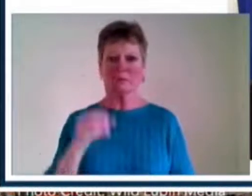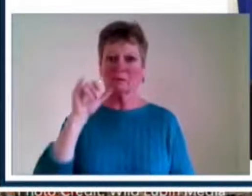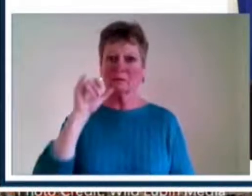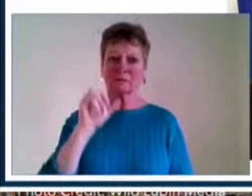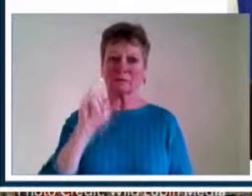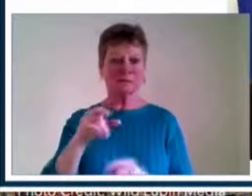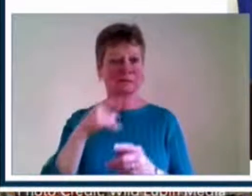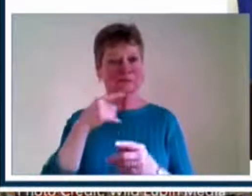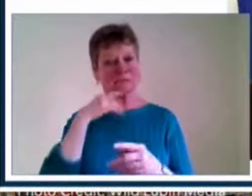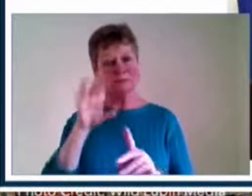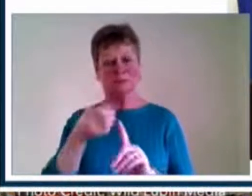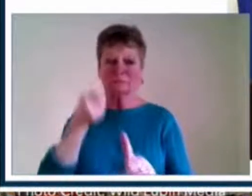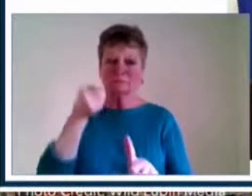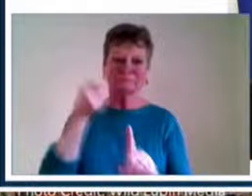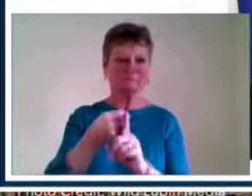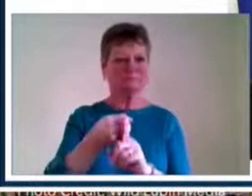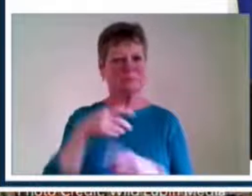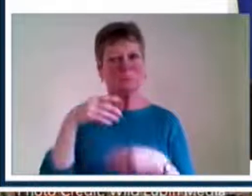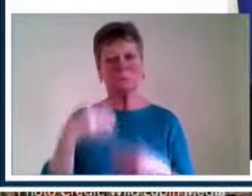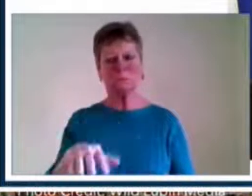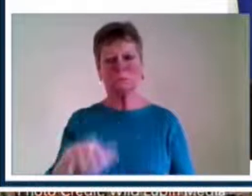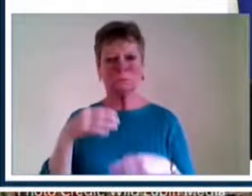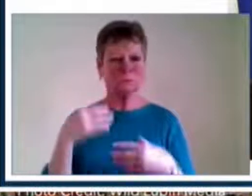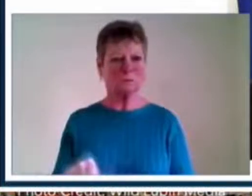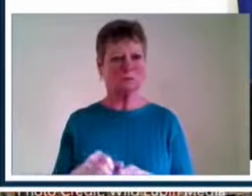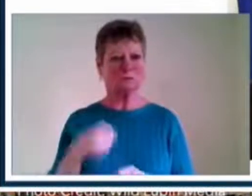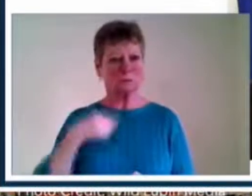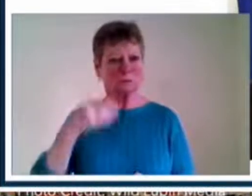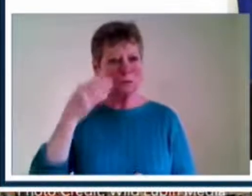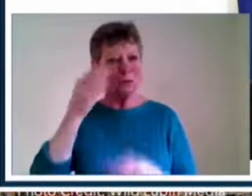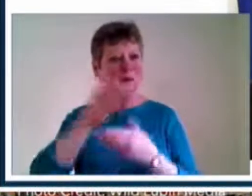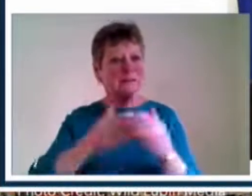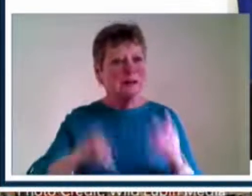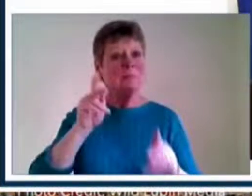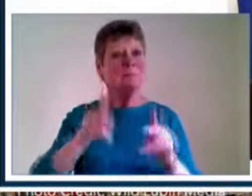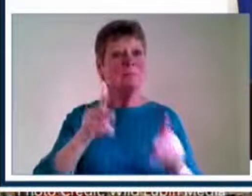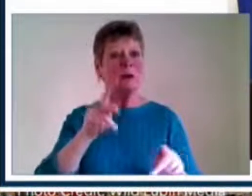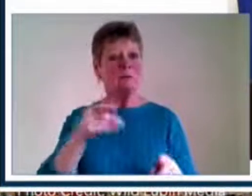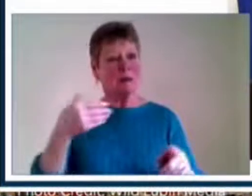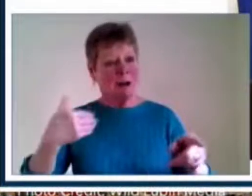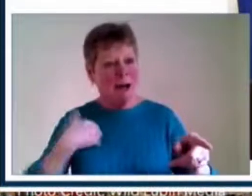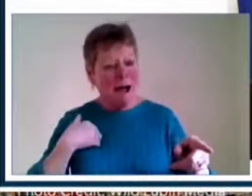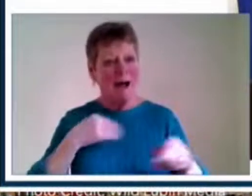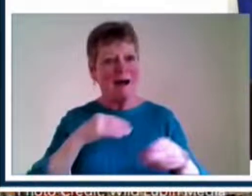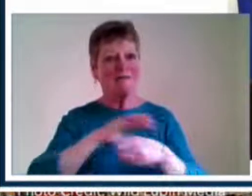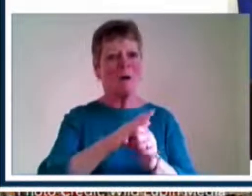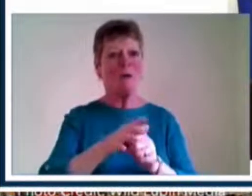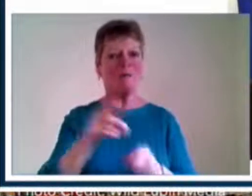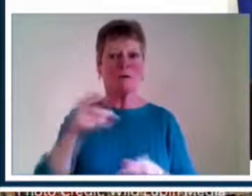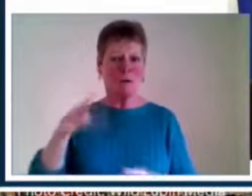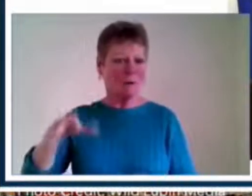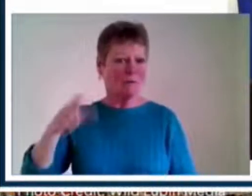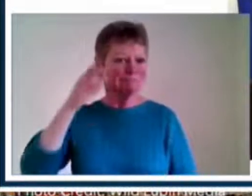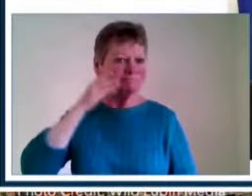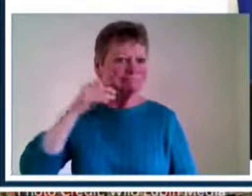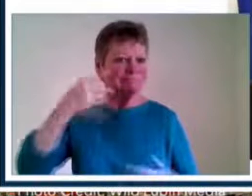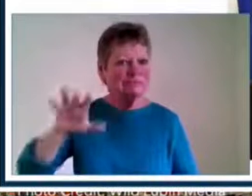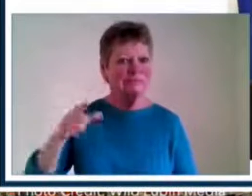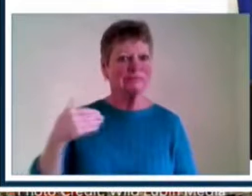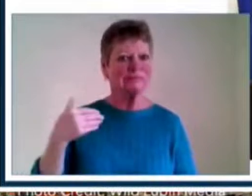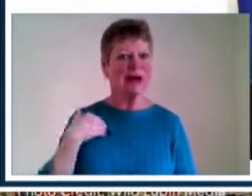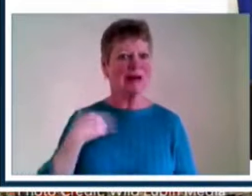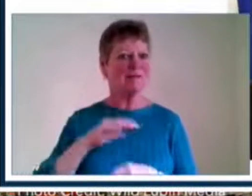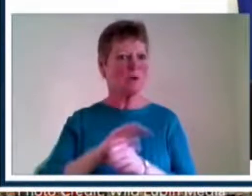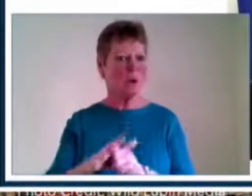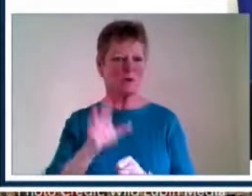obvious for all to see. We all know people that had or have COVID, and that will continue for some time. But